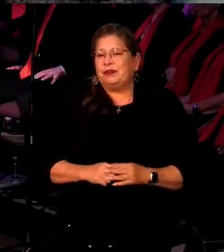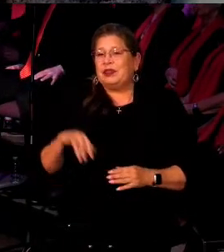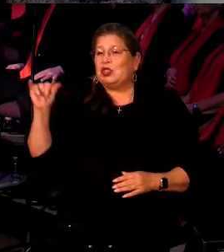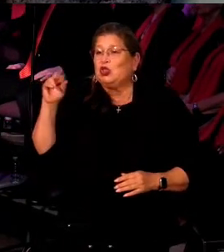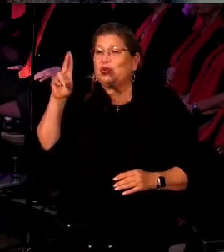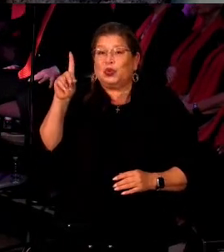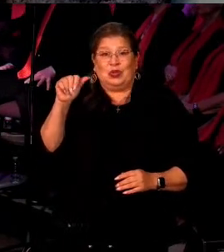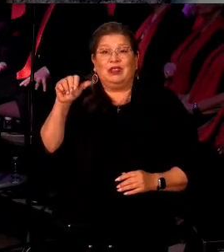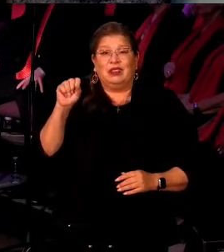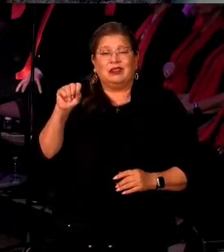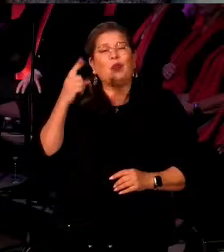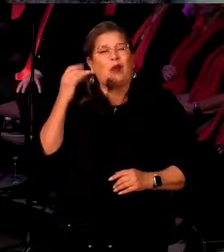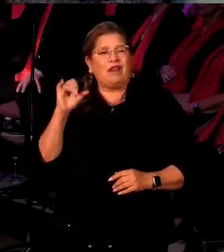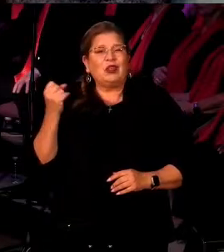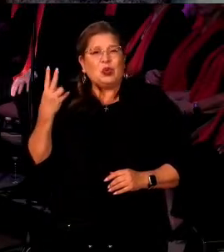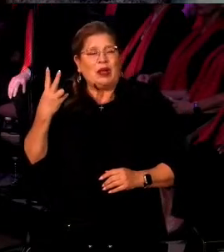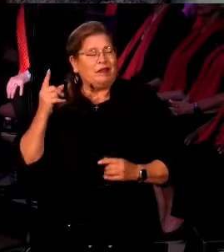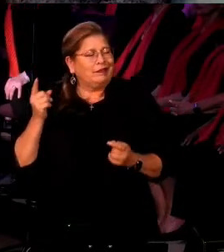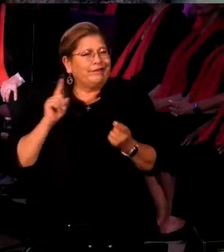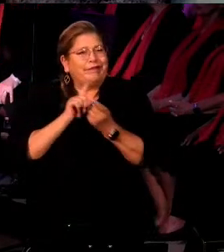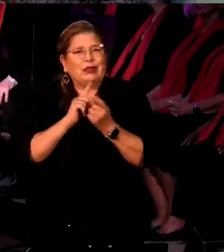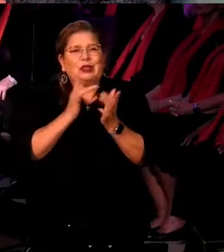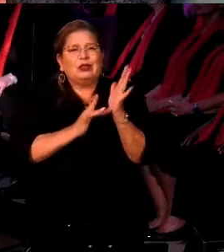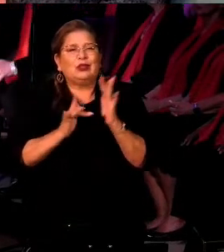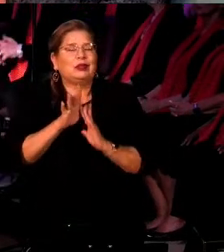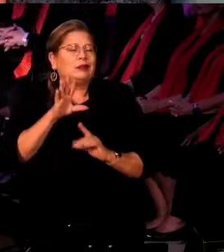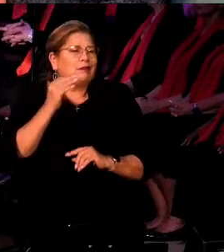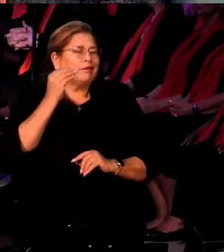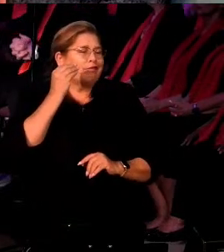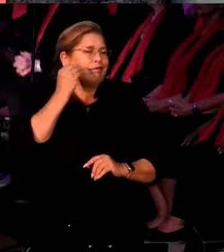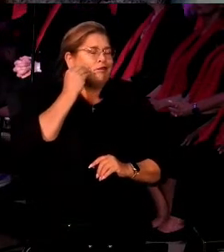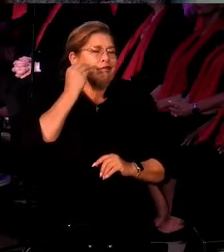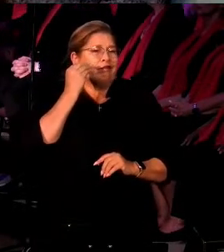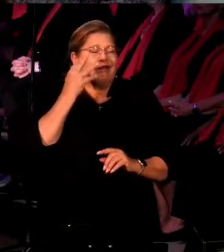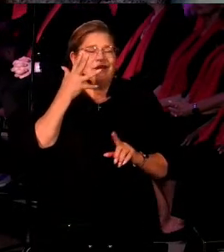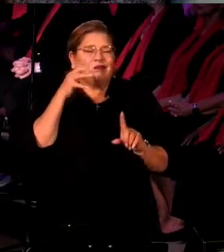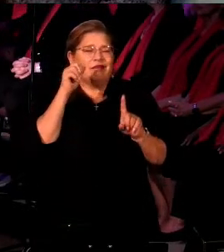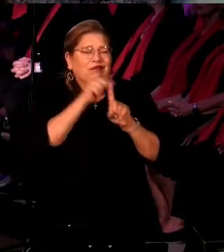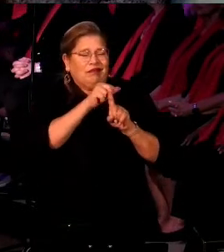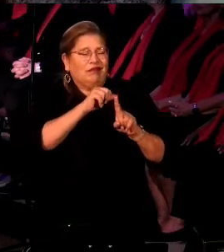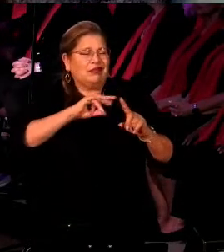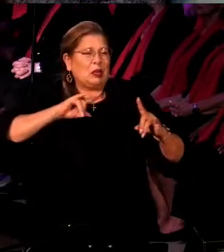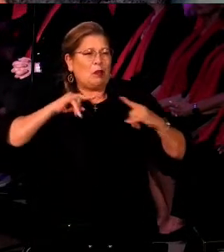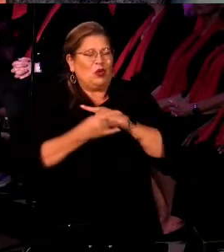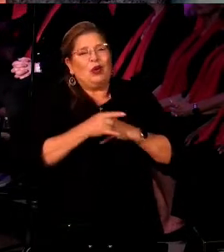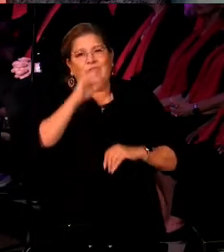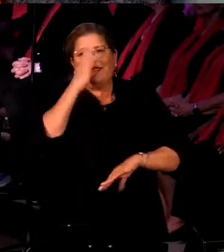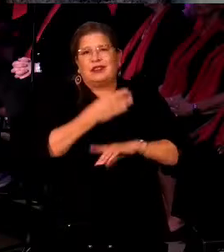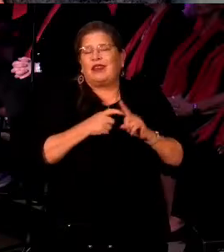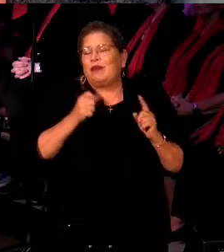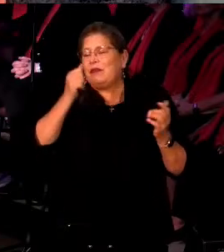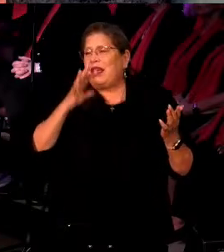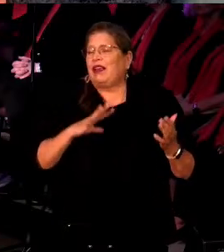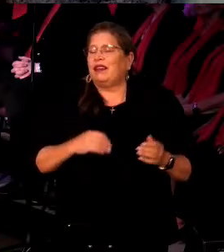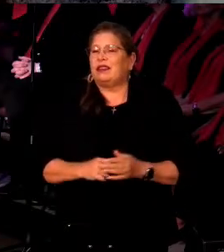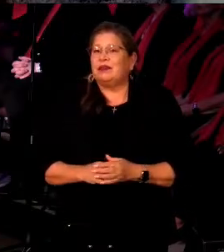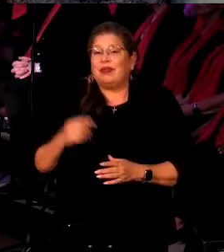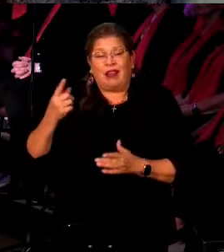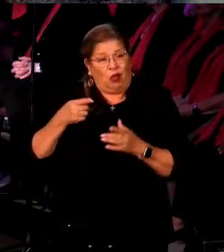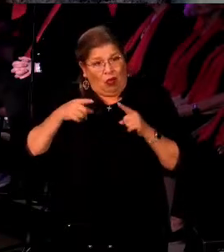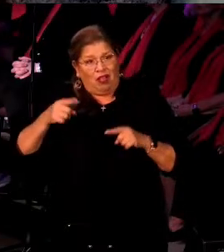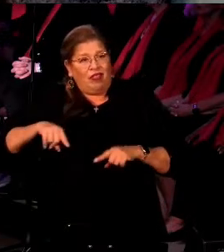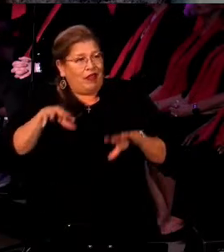Judas, one of the 12, approached Jesus and kissed him on the cheek, betraying the Son of Man. As they seized